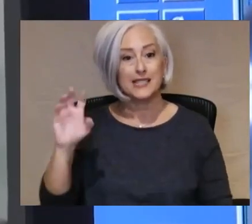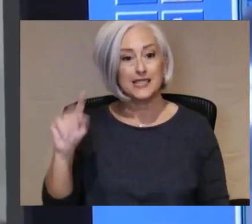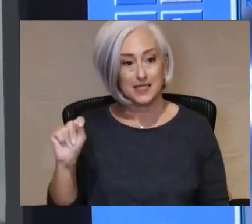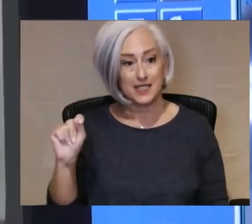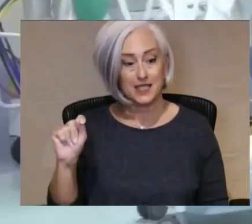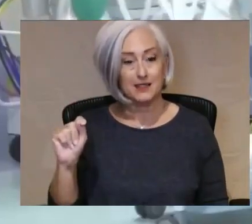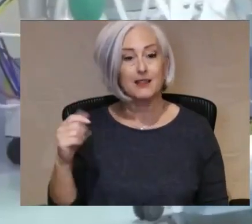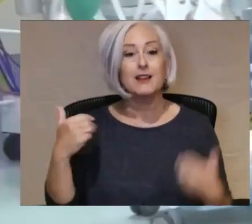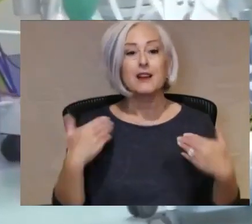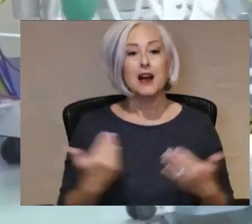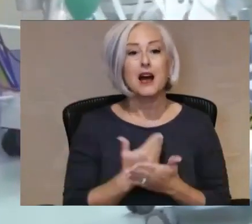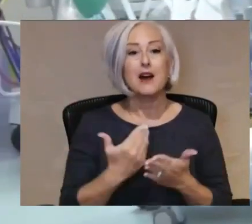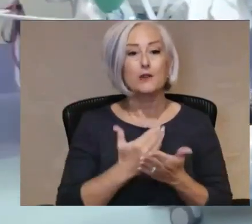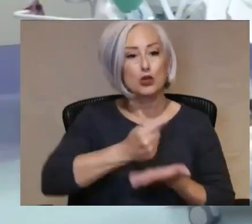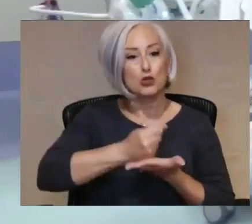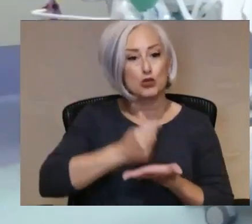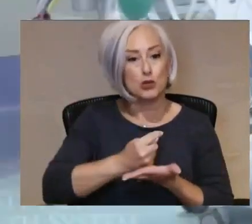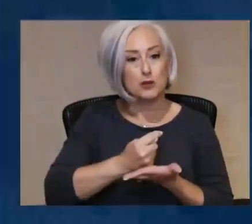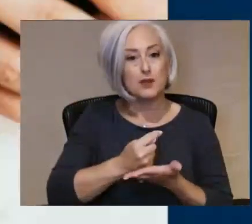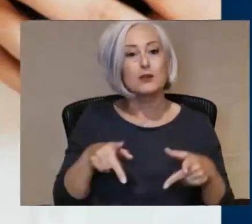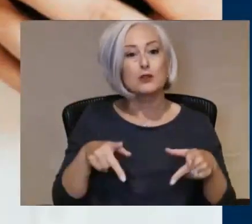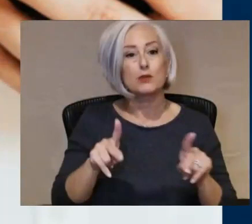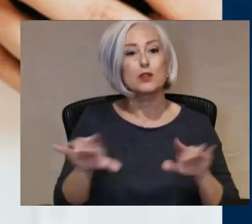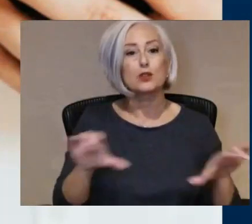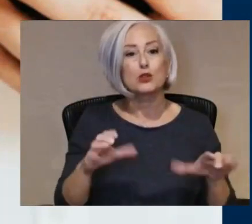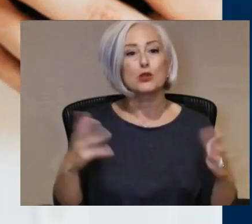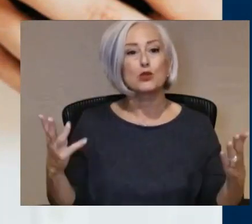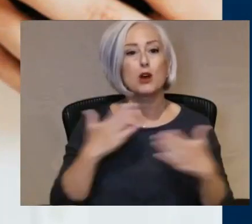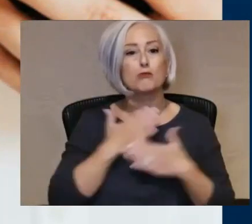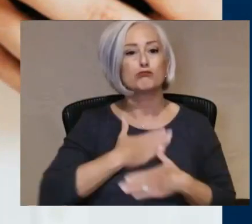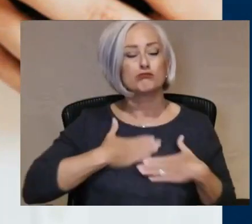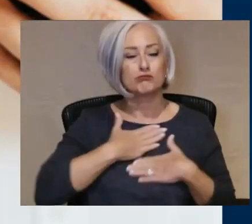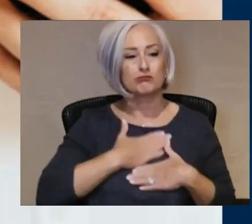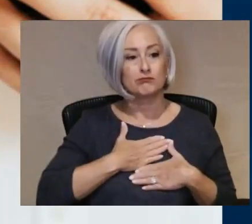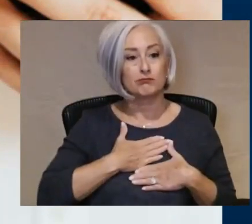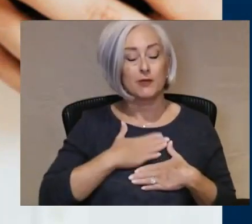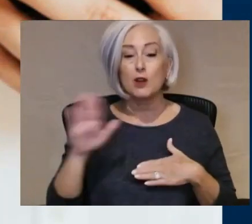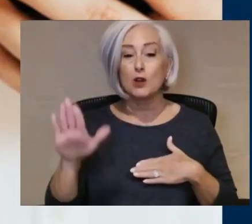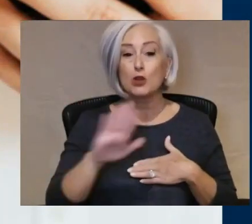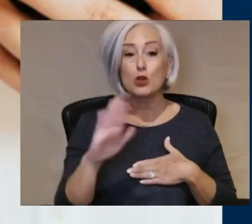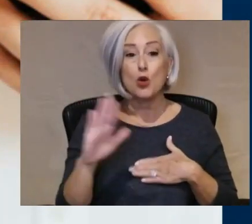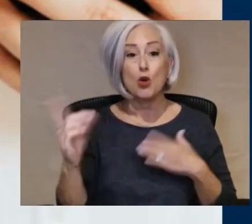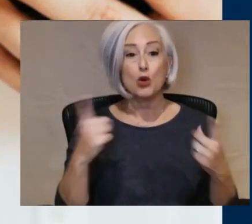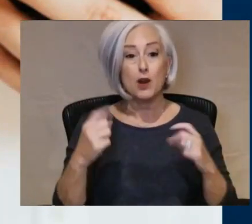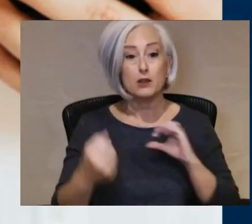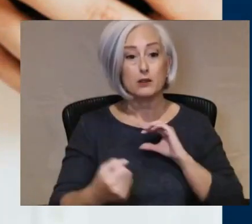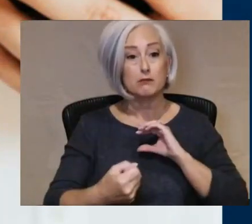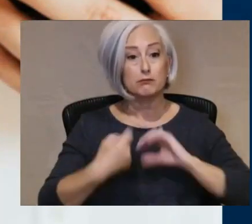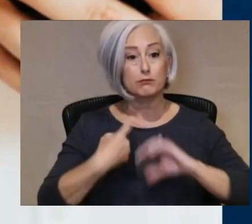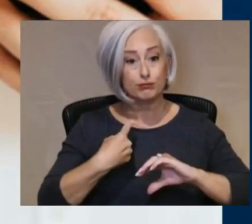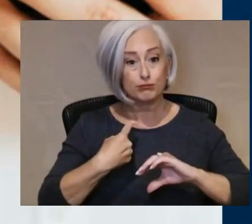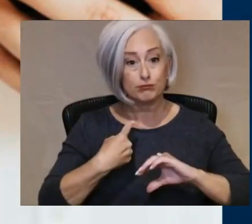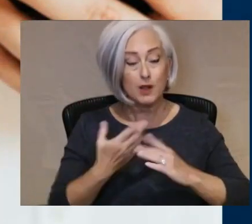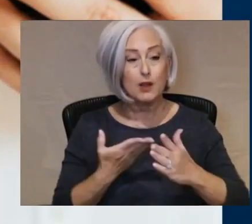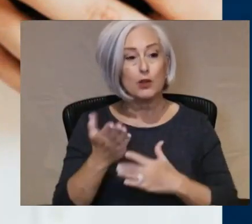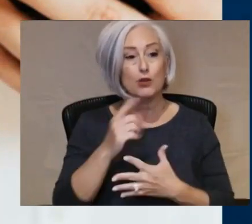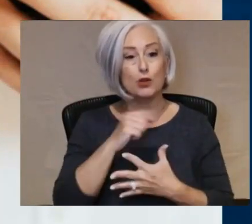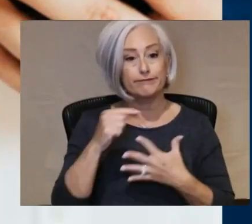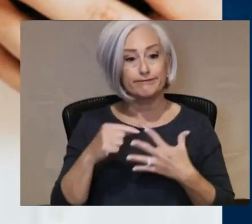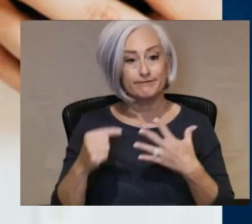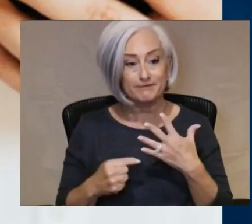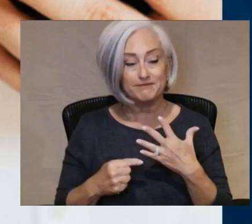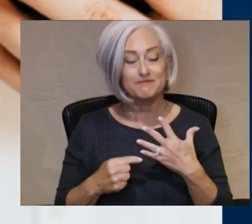love once again. Get your questions sent in to us on YouTube, Facebook, and the Medical News Network. Find links right here on